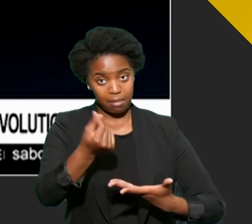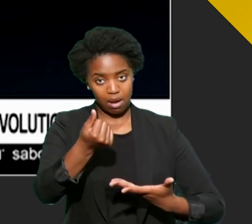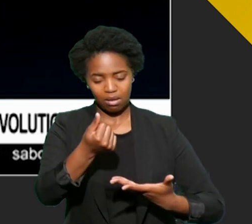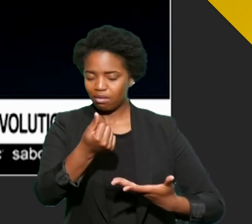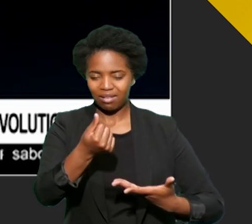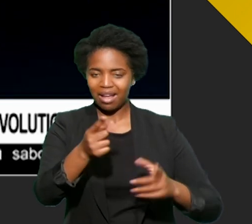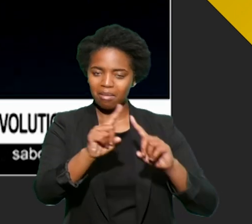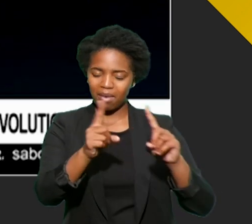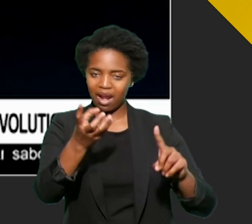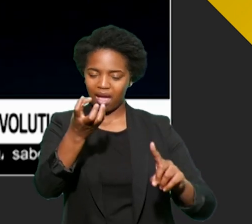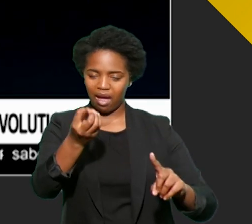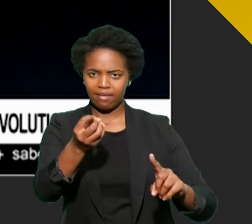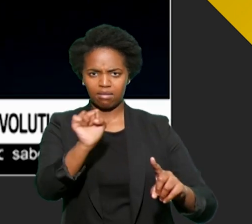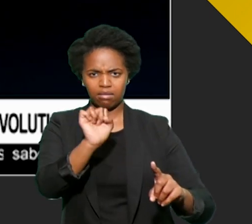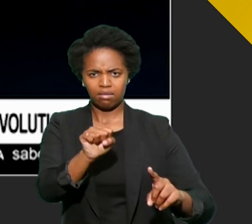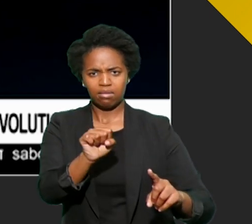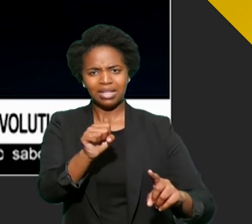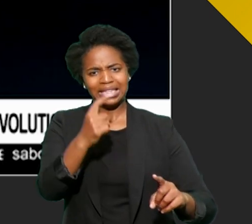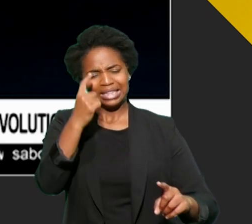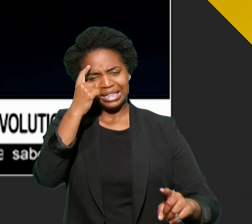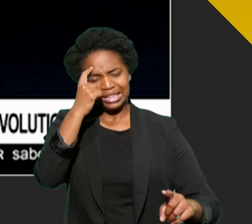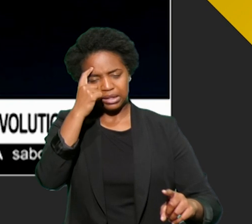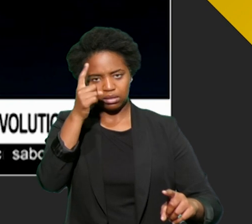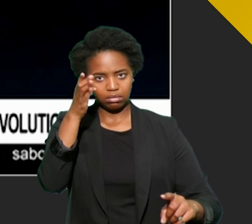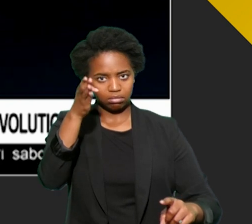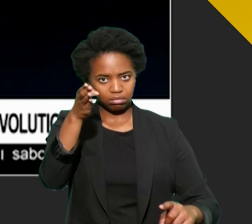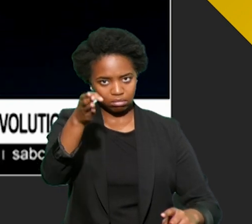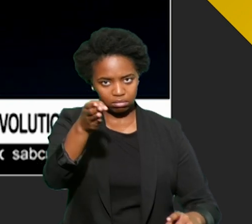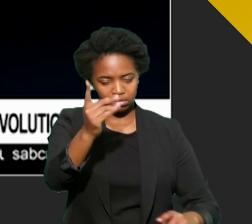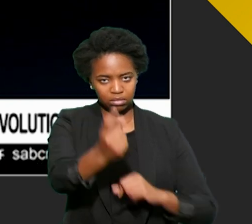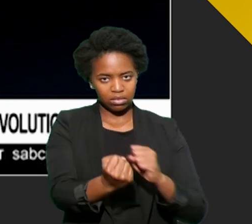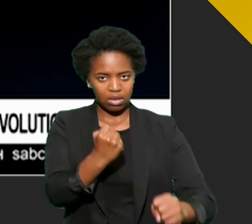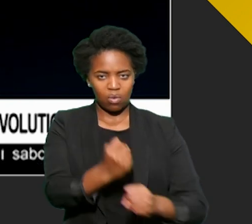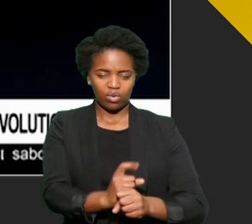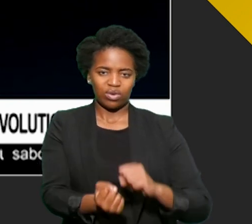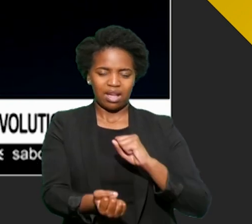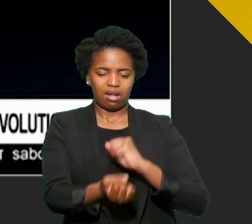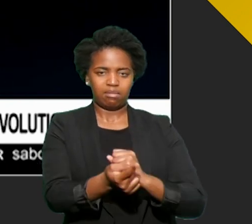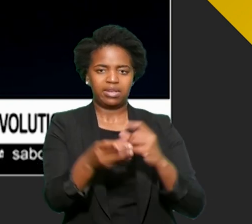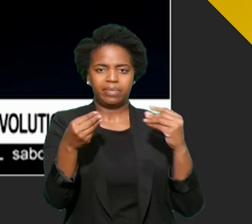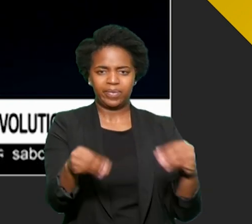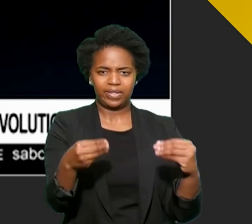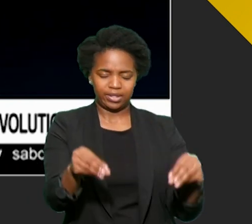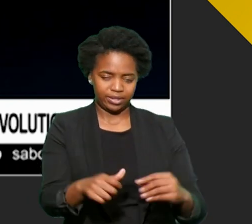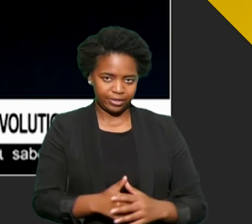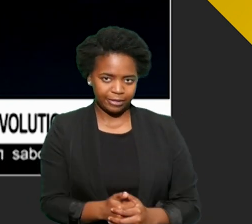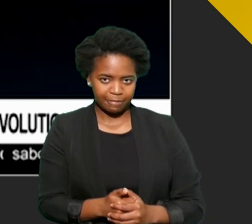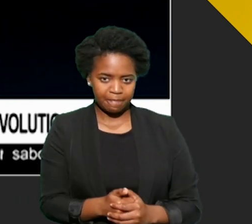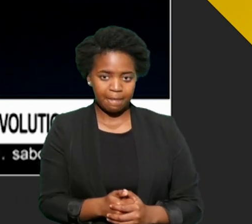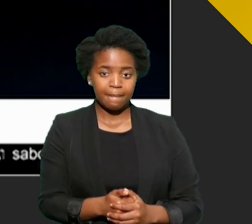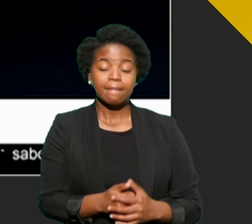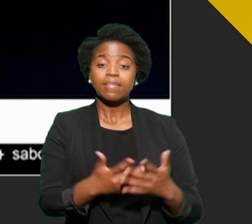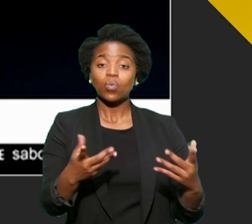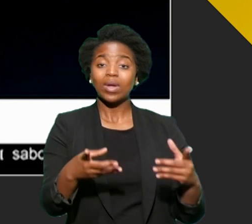have capacity to determine the strategic direction of entrepreneurship. An entrepreneurial